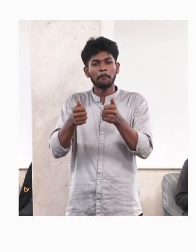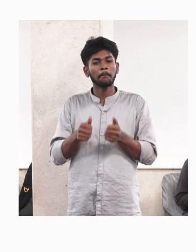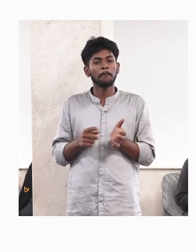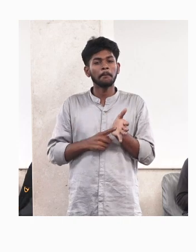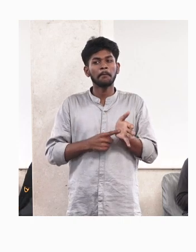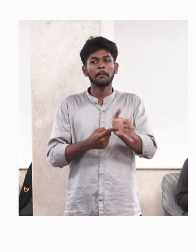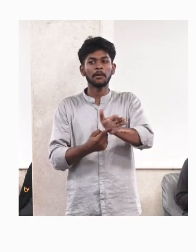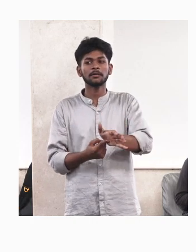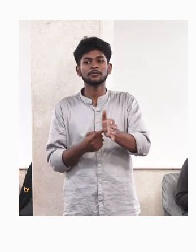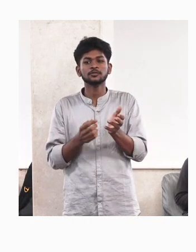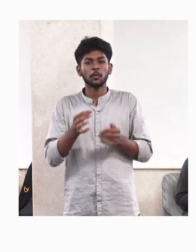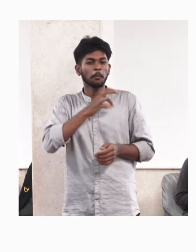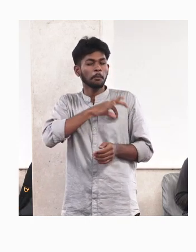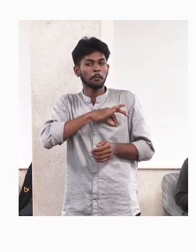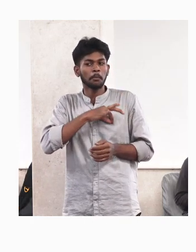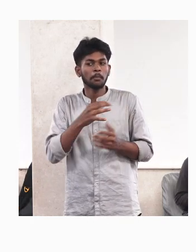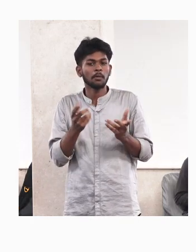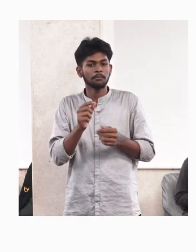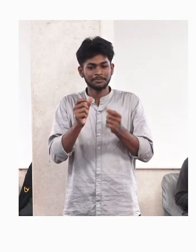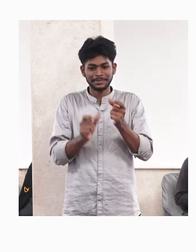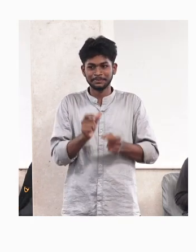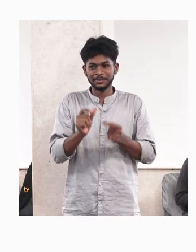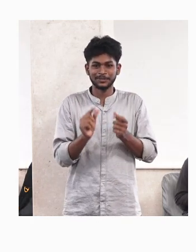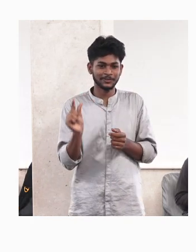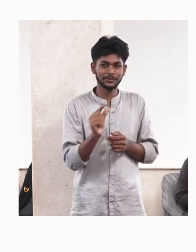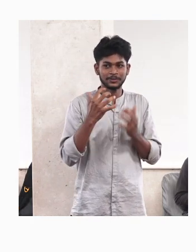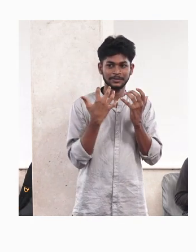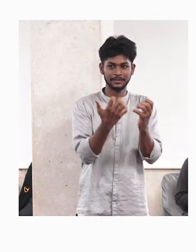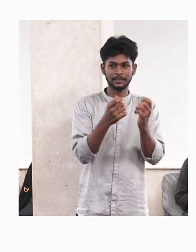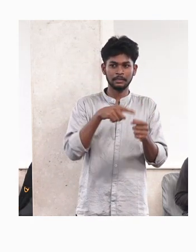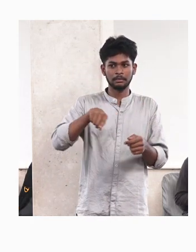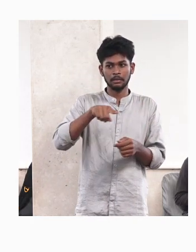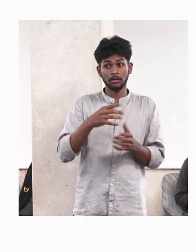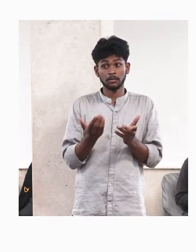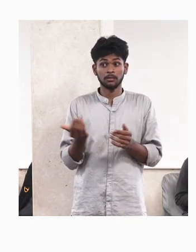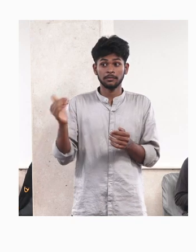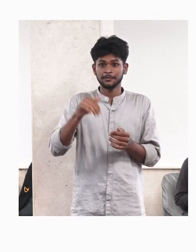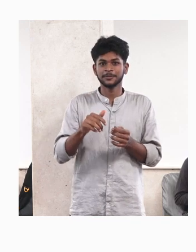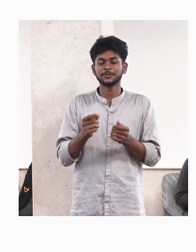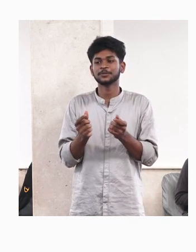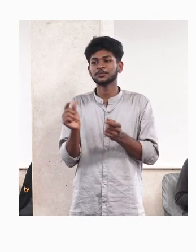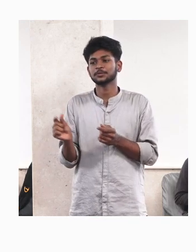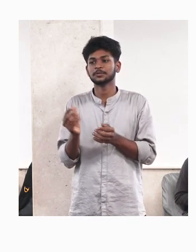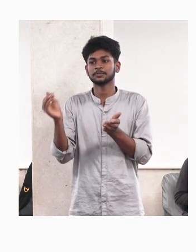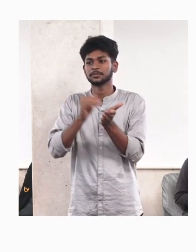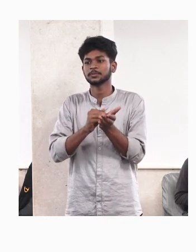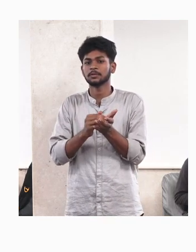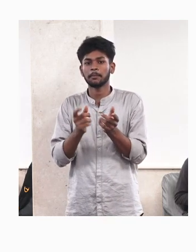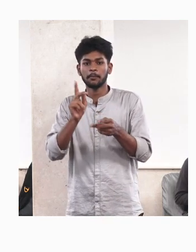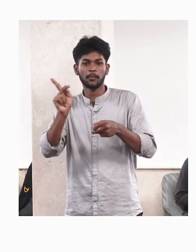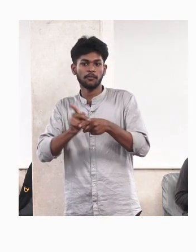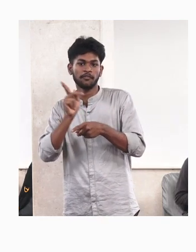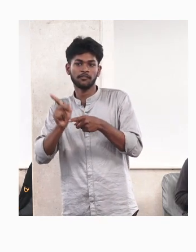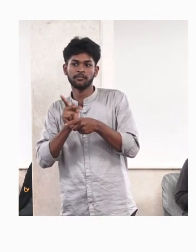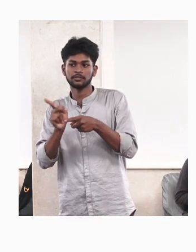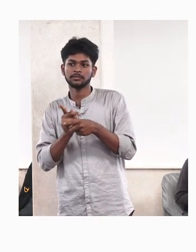research. What really helps users, coming from interview, whatever, to the users and professional.